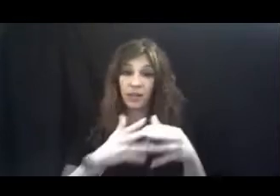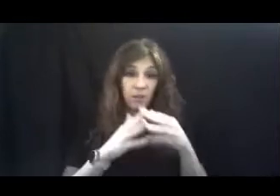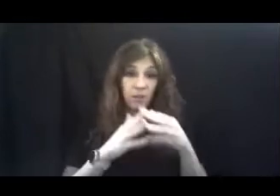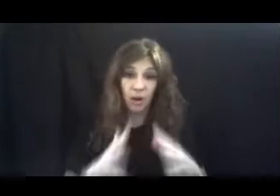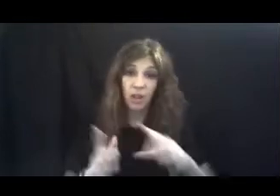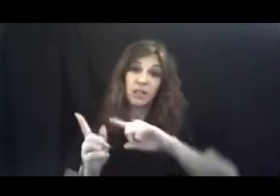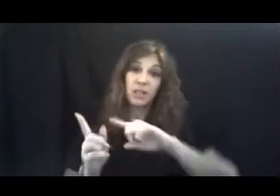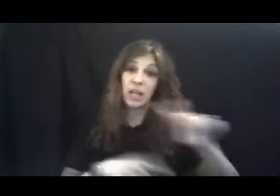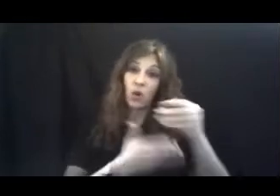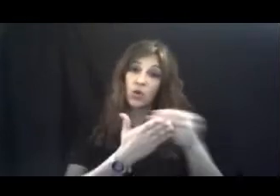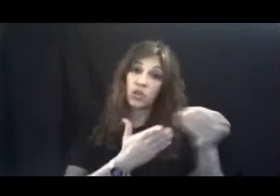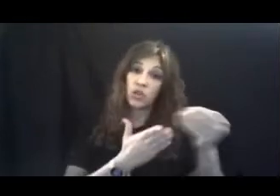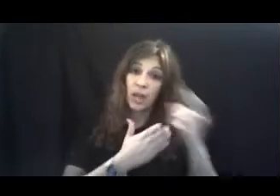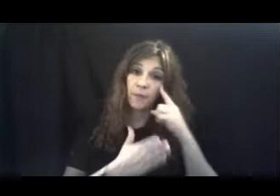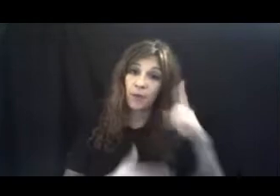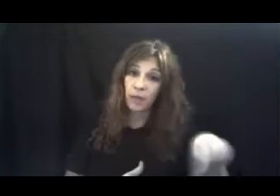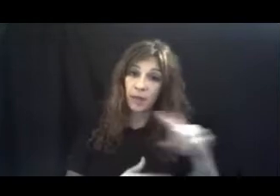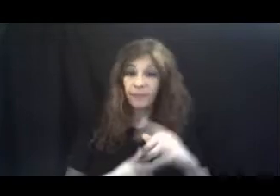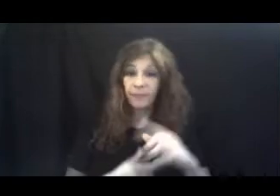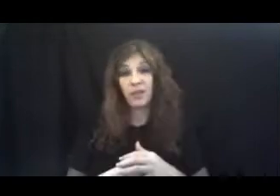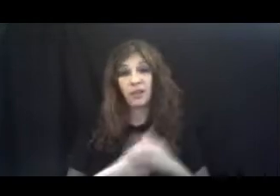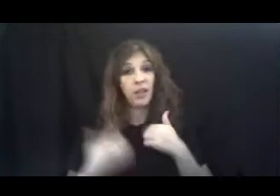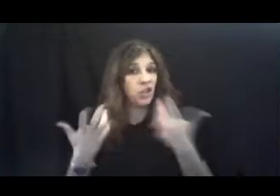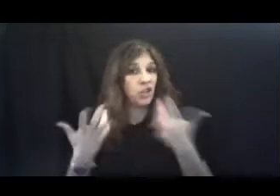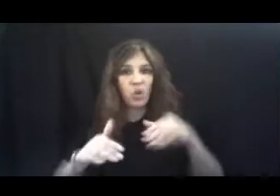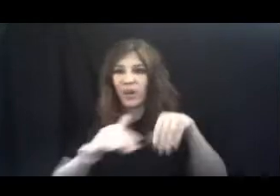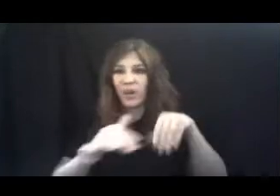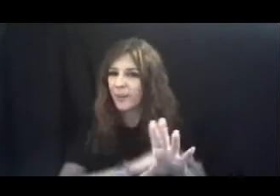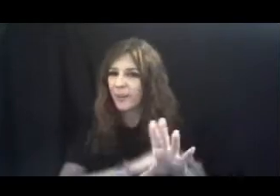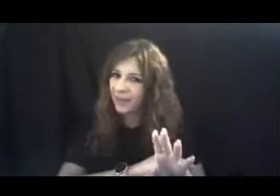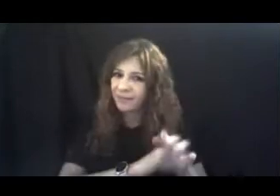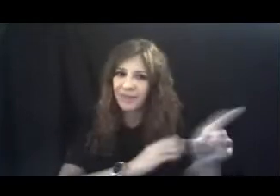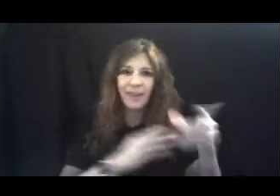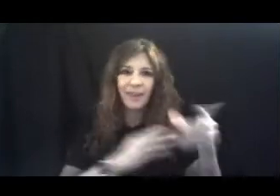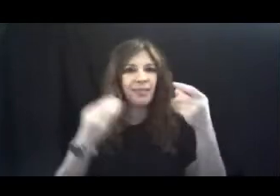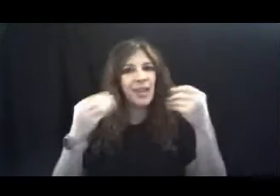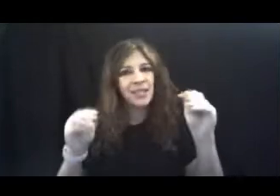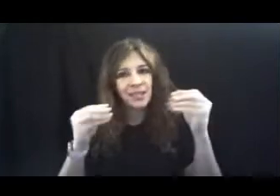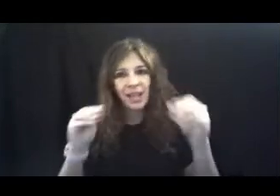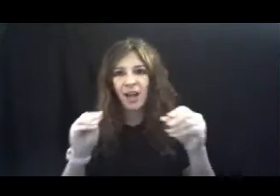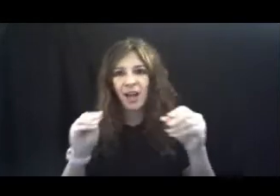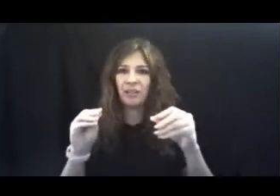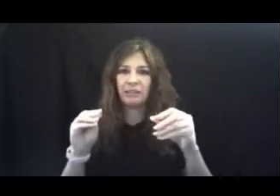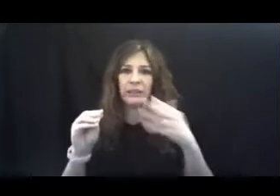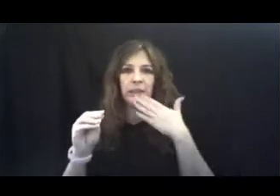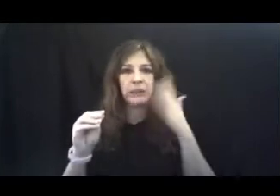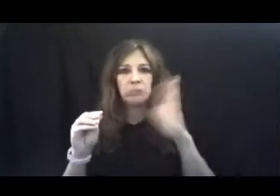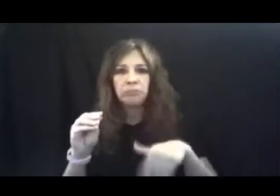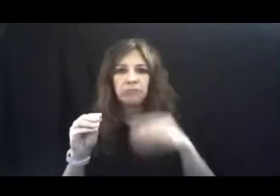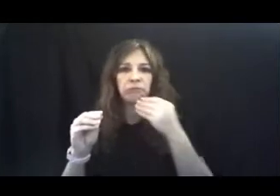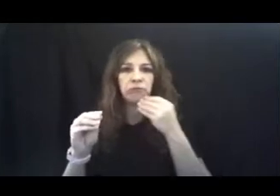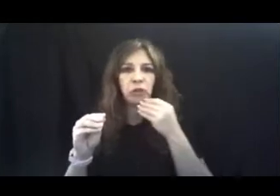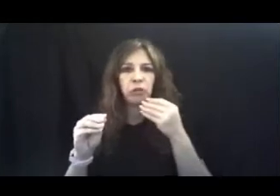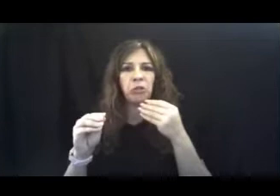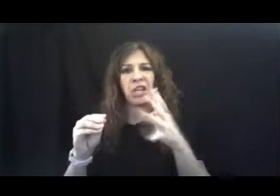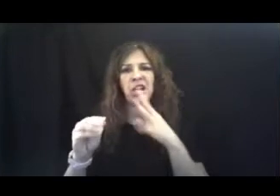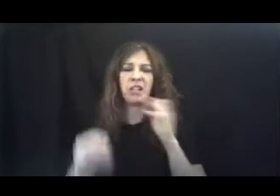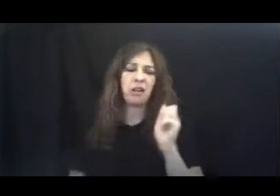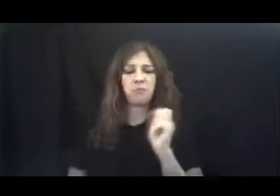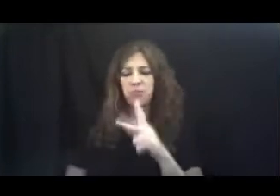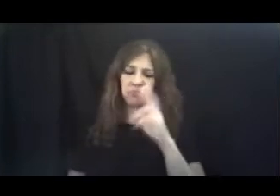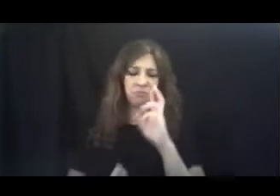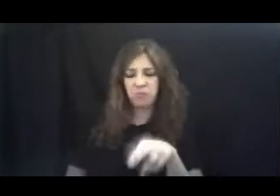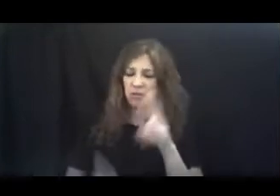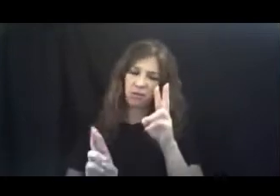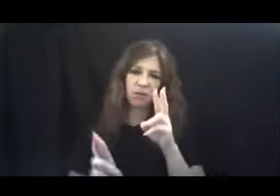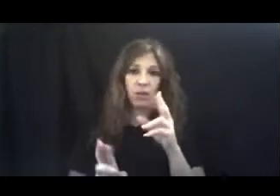with them, and you don't really want to come in. They selling rotten food. They talk bad to you, and that's